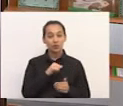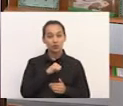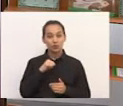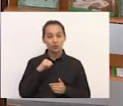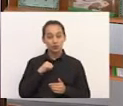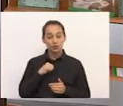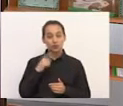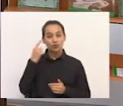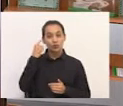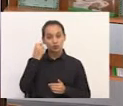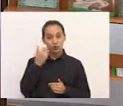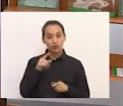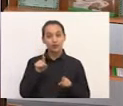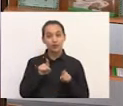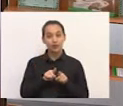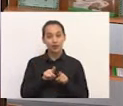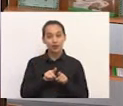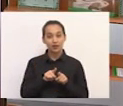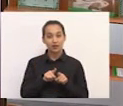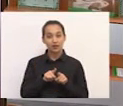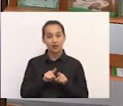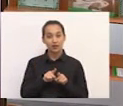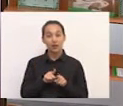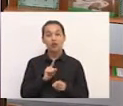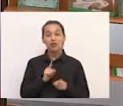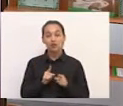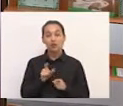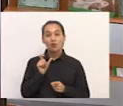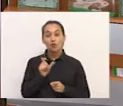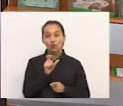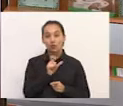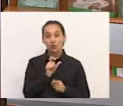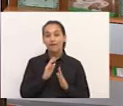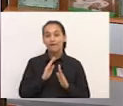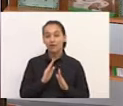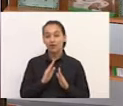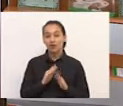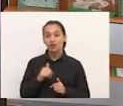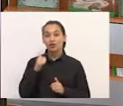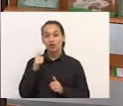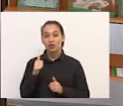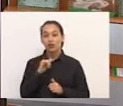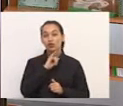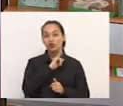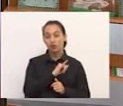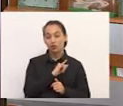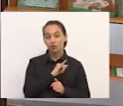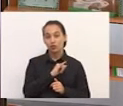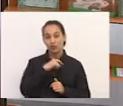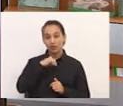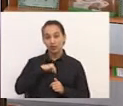o'zingizning nazdingizda ham shundaymi? Aslida ham insonlar faqat ijobiy yoki faqat salbiy bo'lishlari